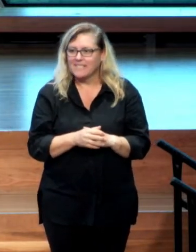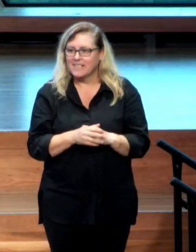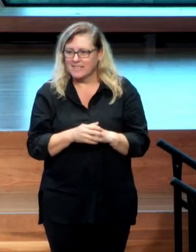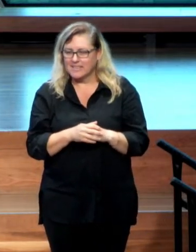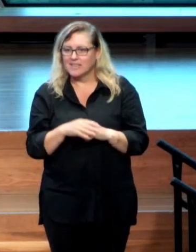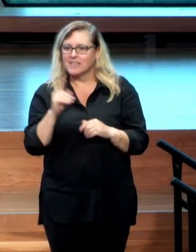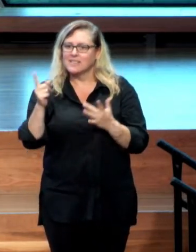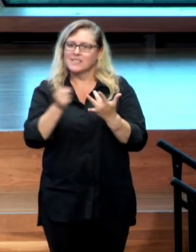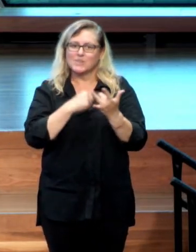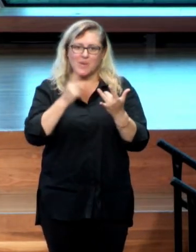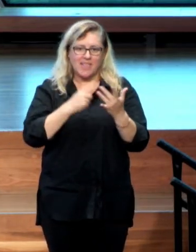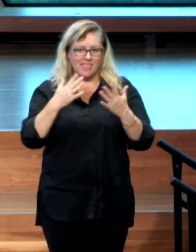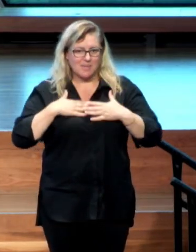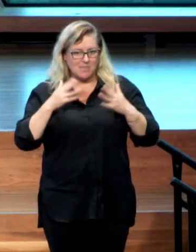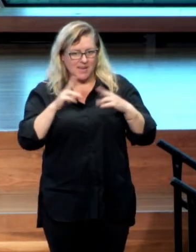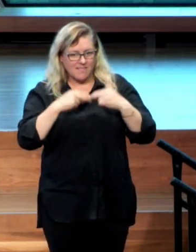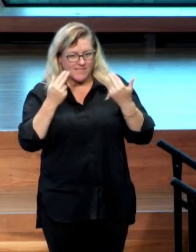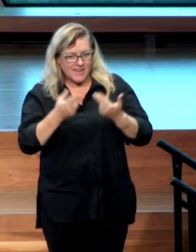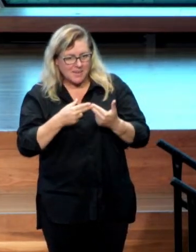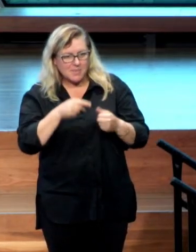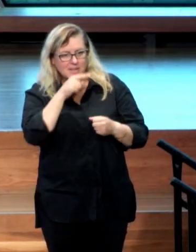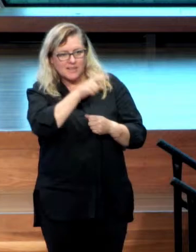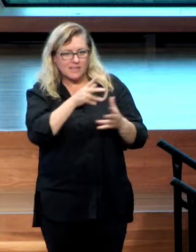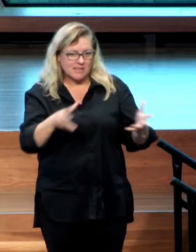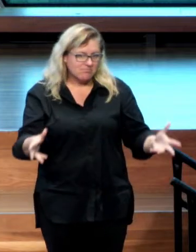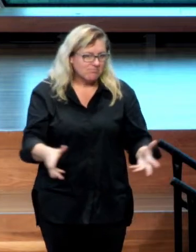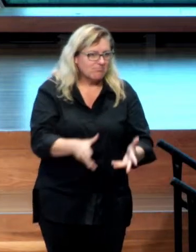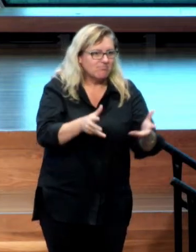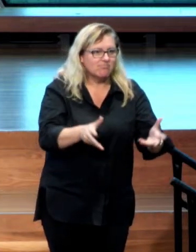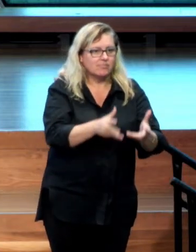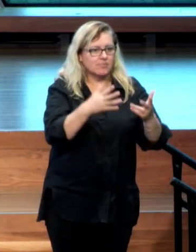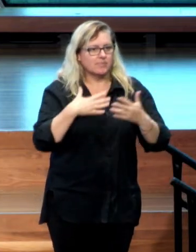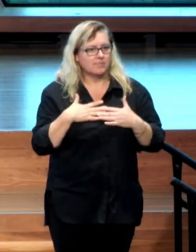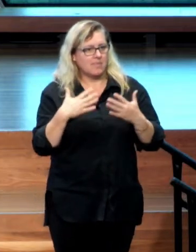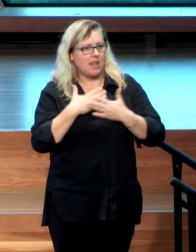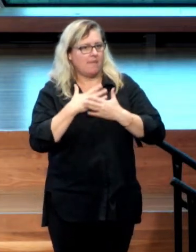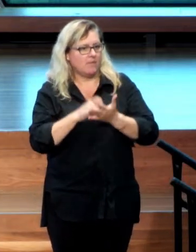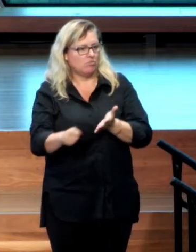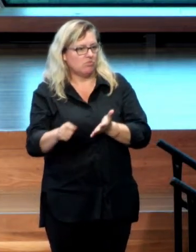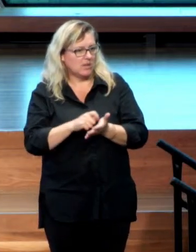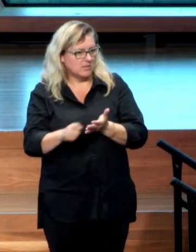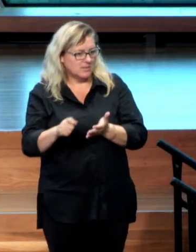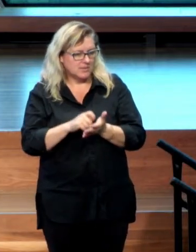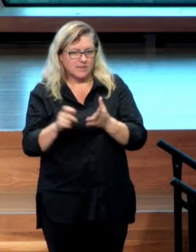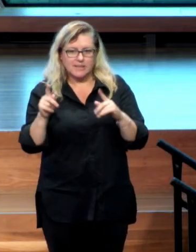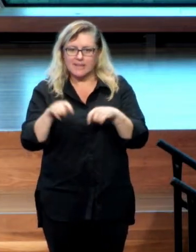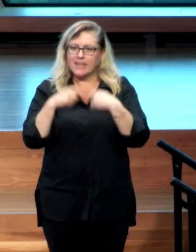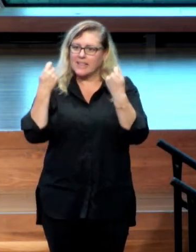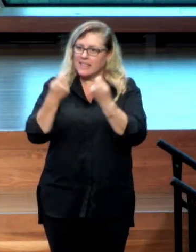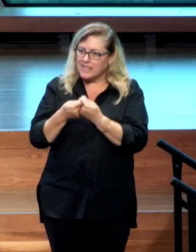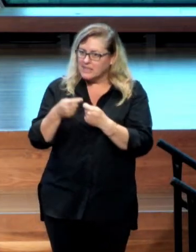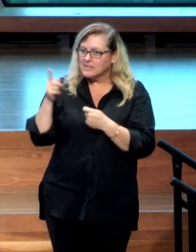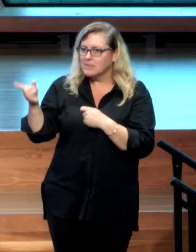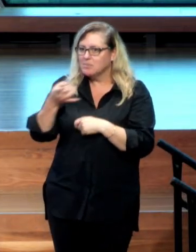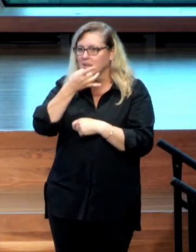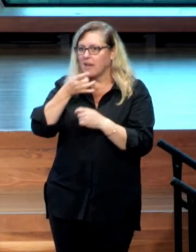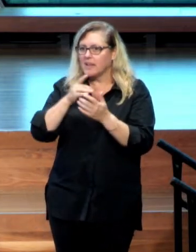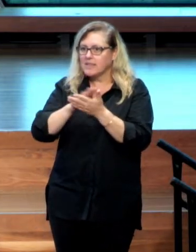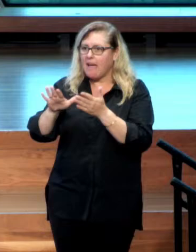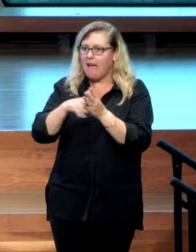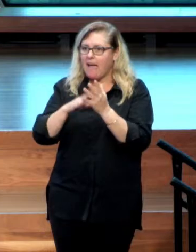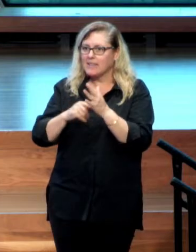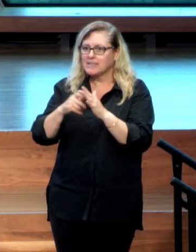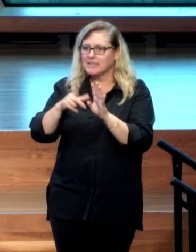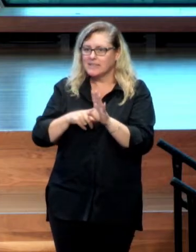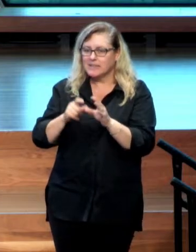To the rest of my family who have always fostered my love of writing from a very young age. The team at Hardie Grant Children's Publishing,